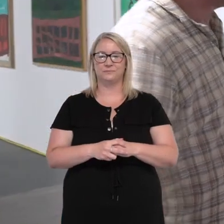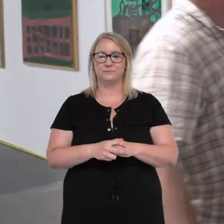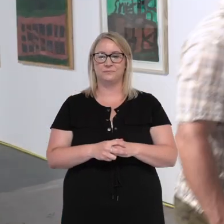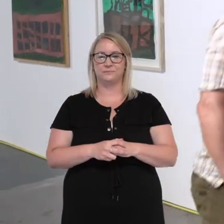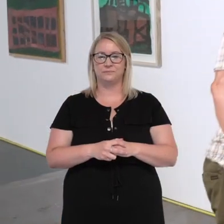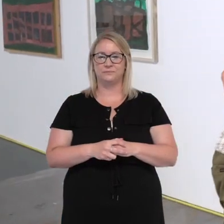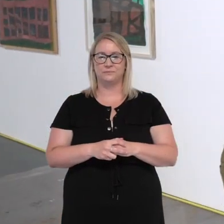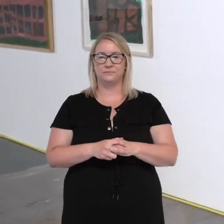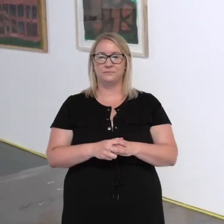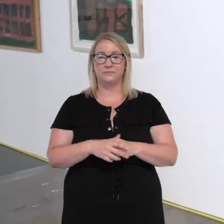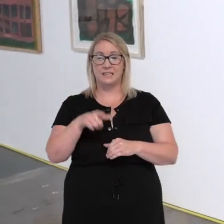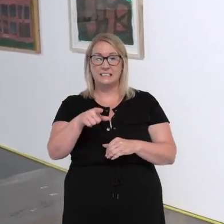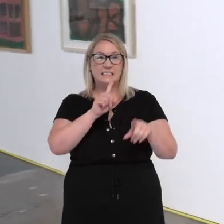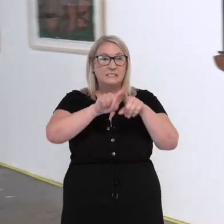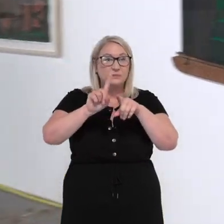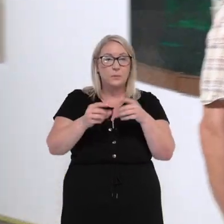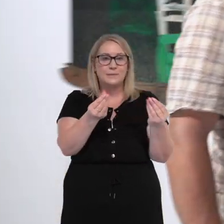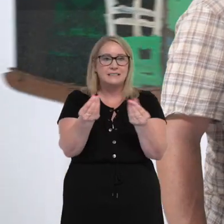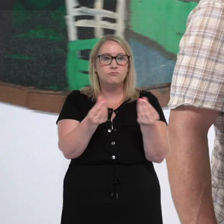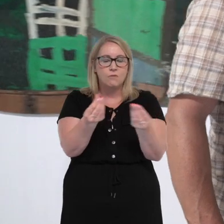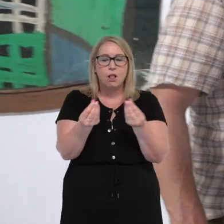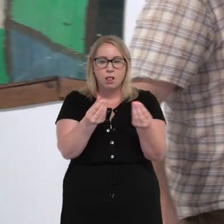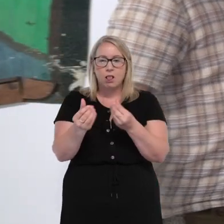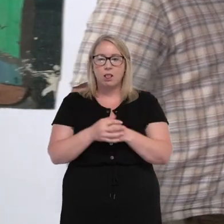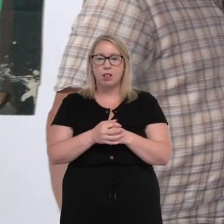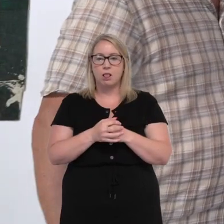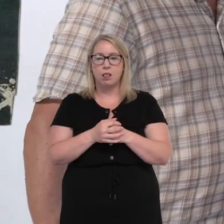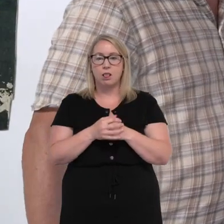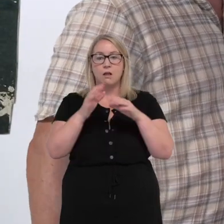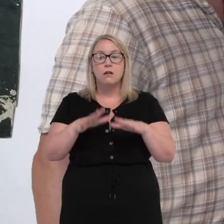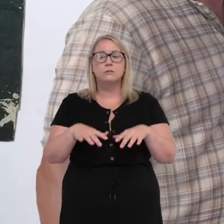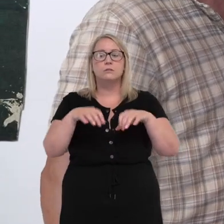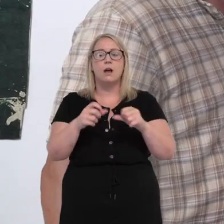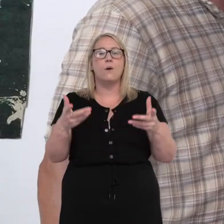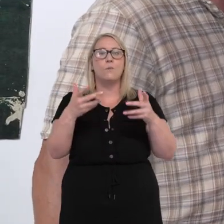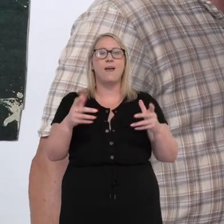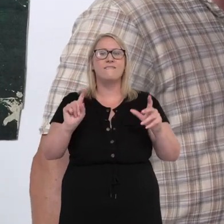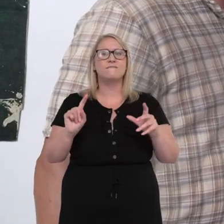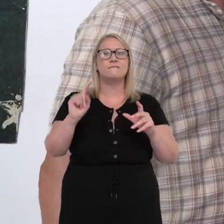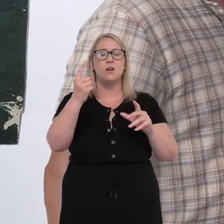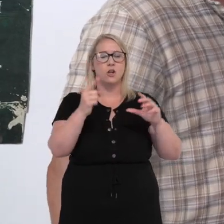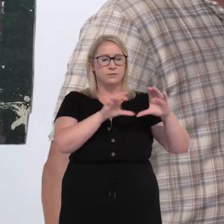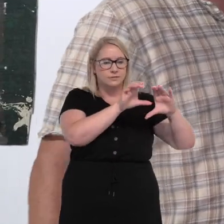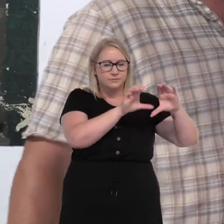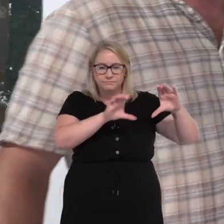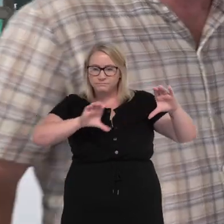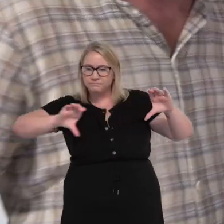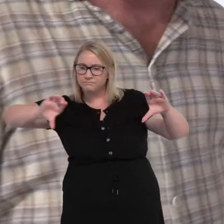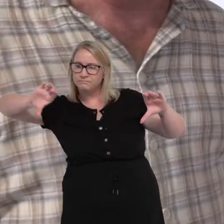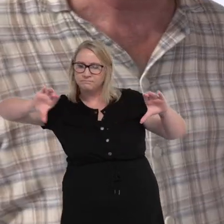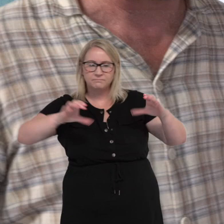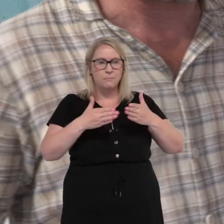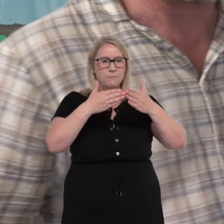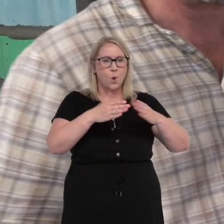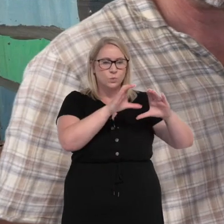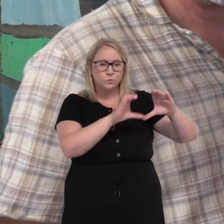Again, using foul materials. And starting for the very first time to experiment with